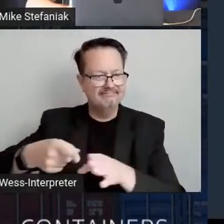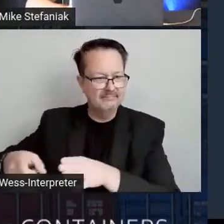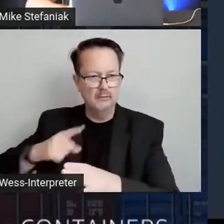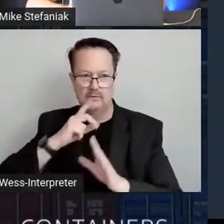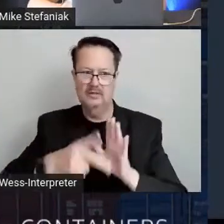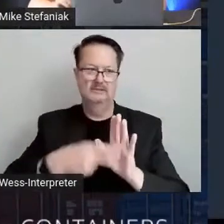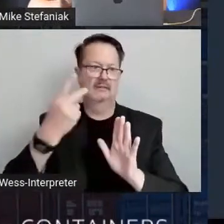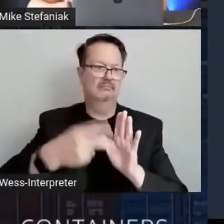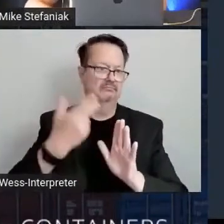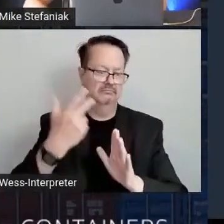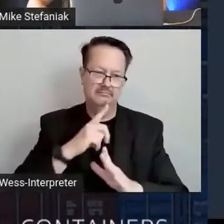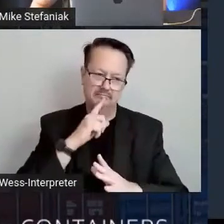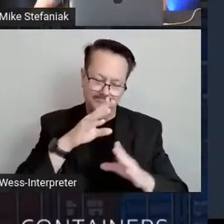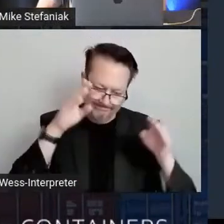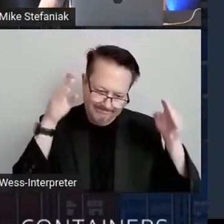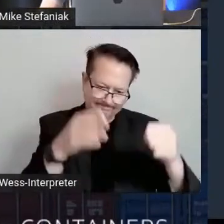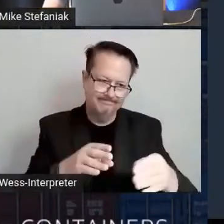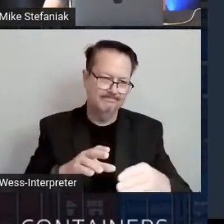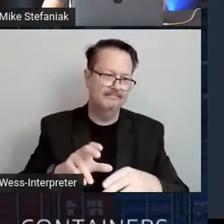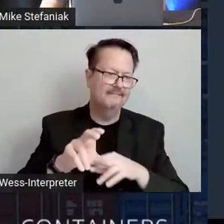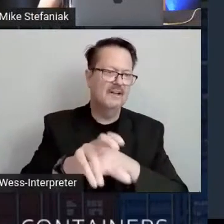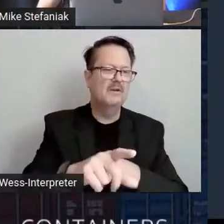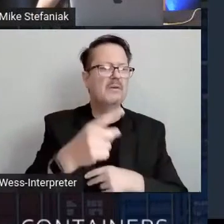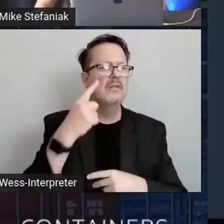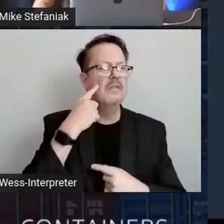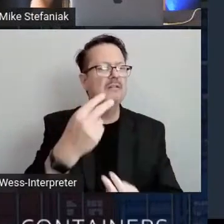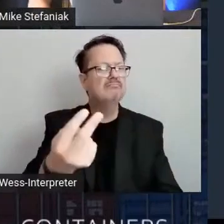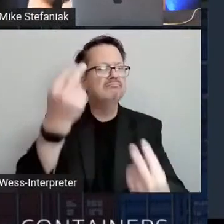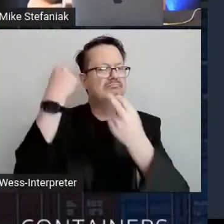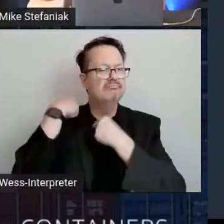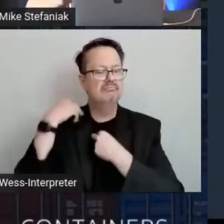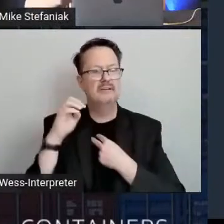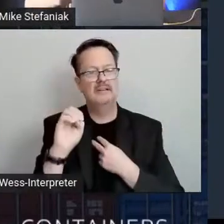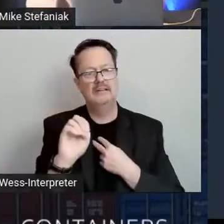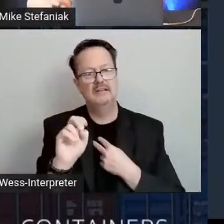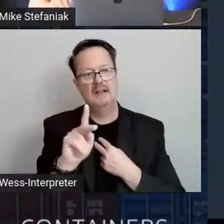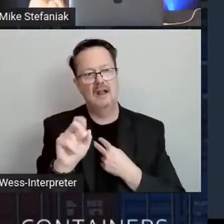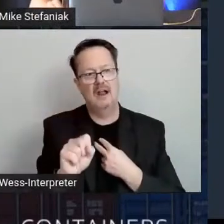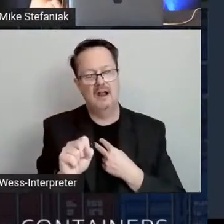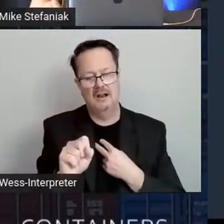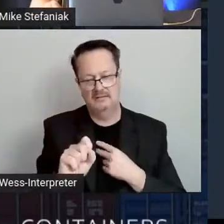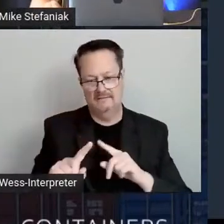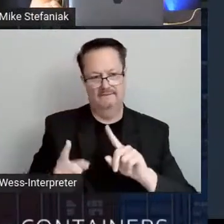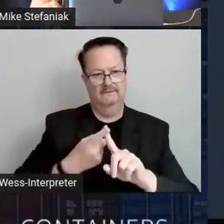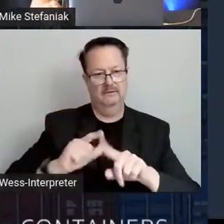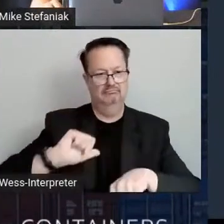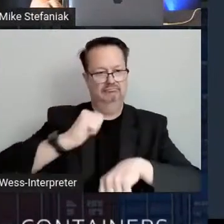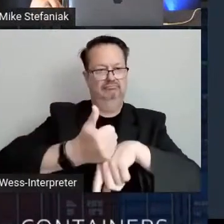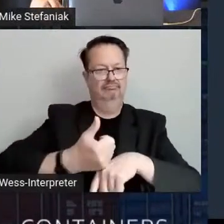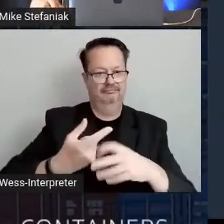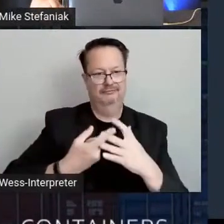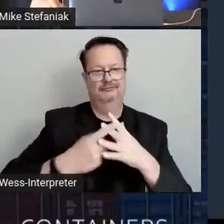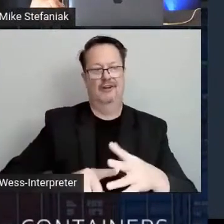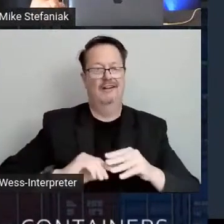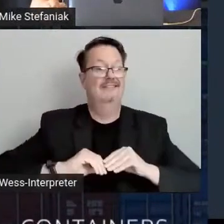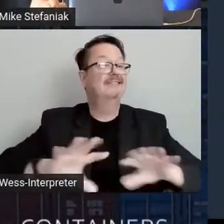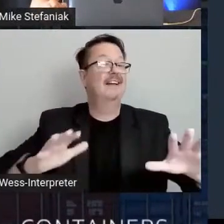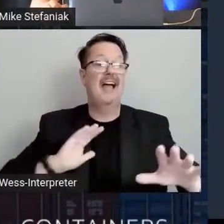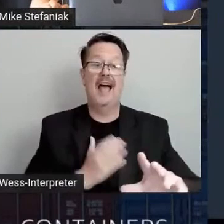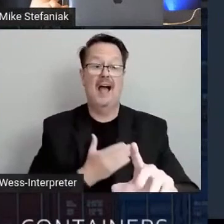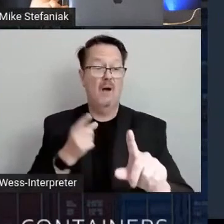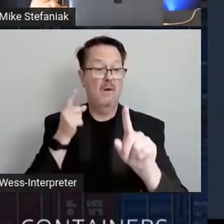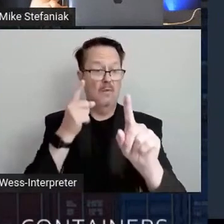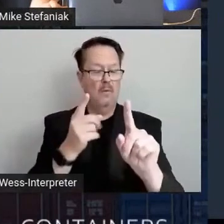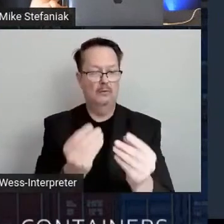and have been investing in. If you think back to when EKS was first launched, our goal was really